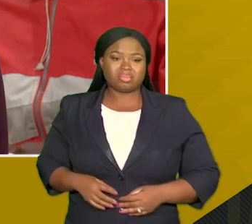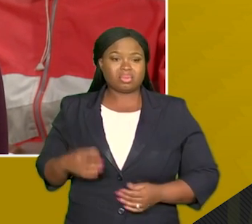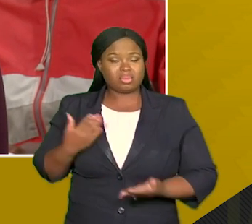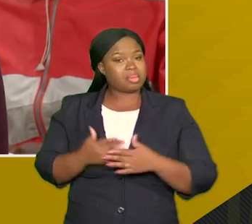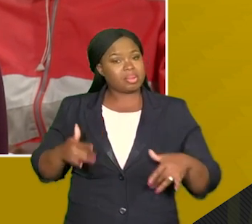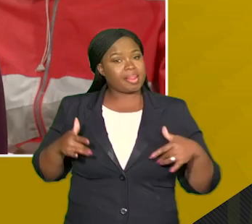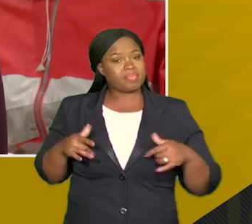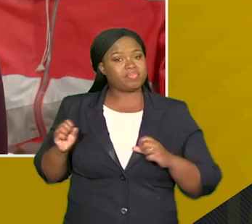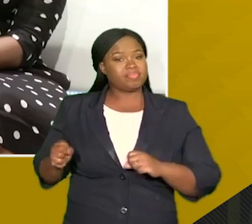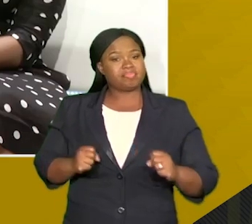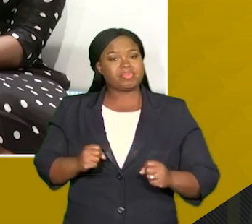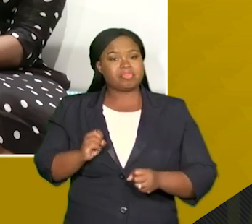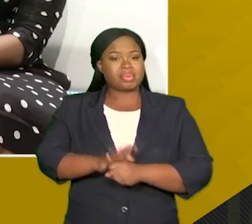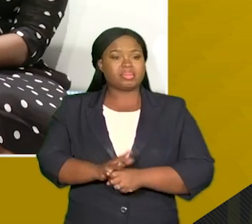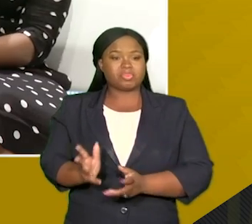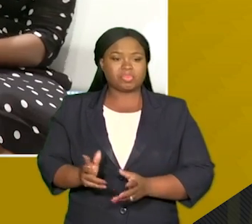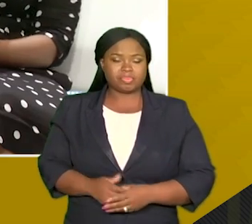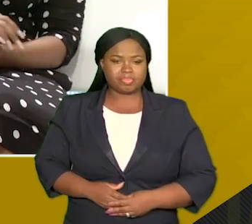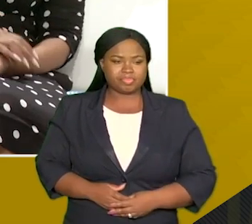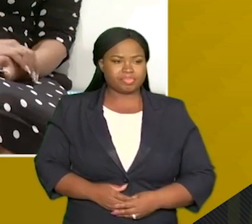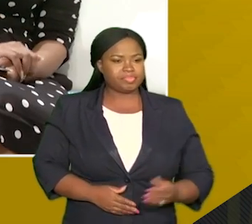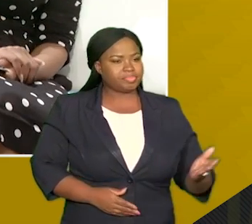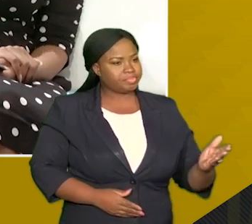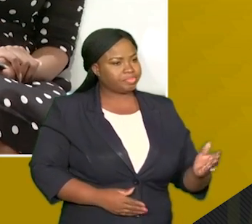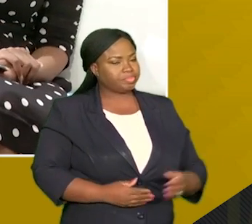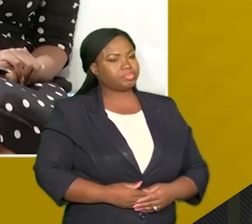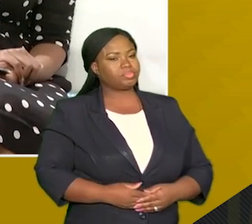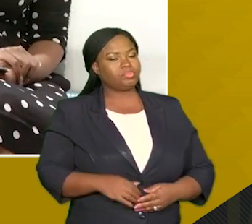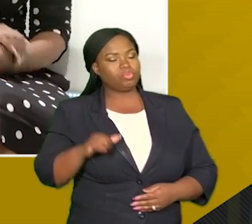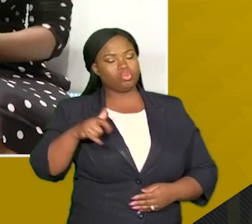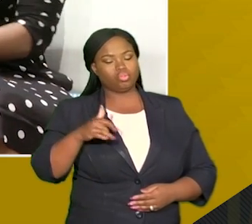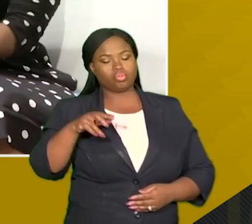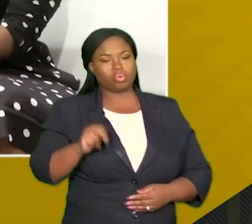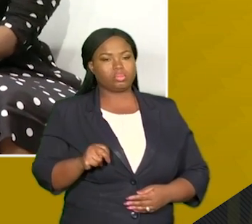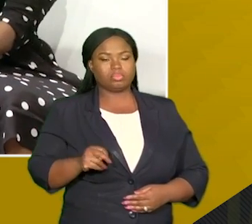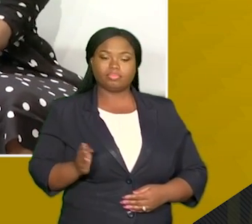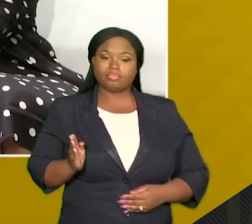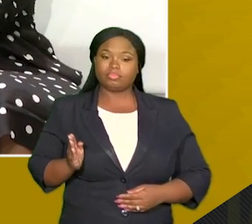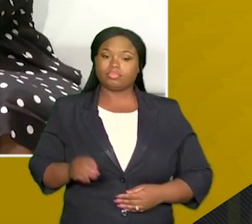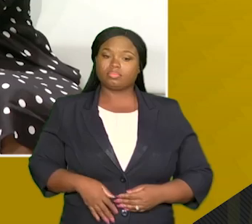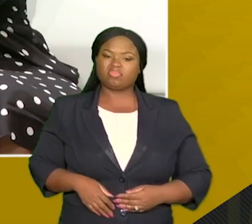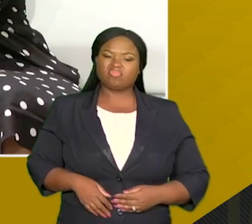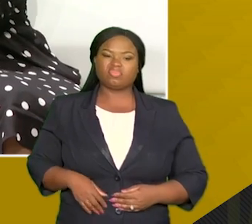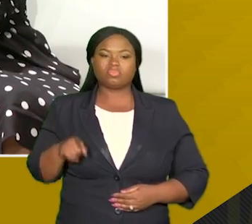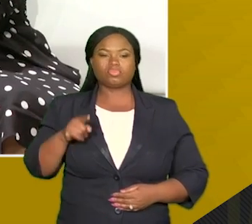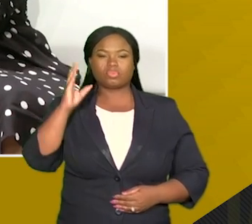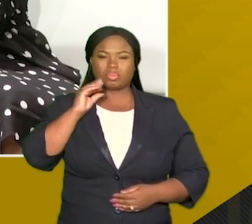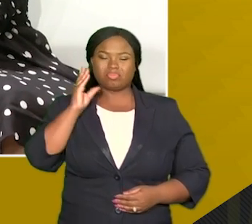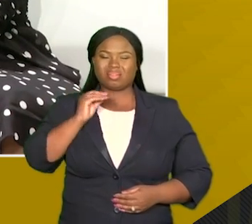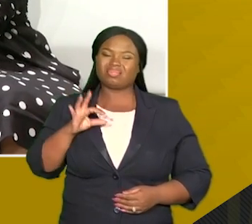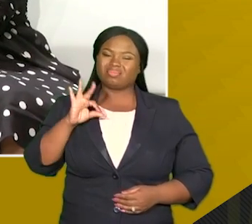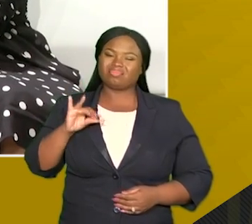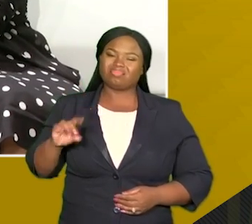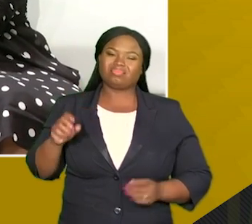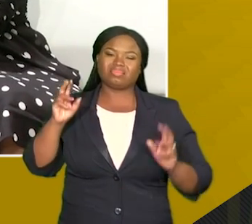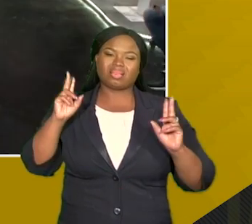be lifelong. It's a very sad one. Let me just come to Constable John Mkwena as well. John, nibhekana nezimo enje almost